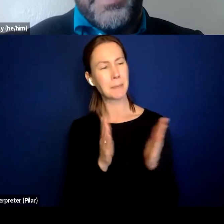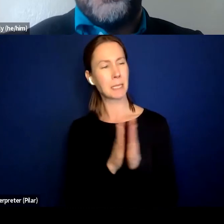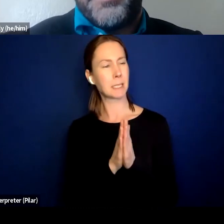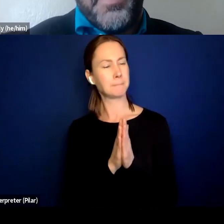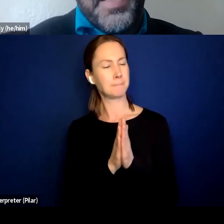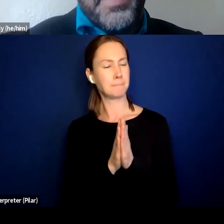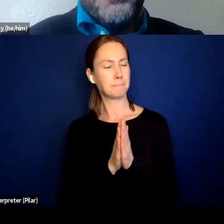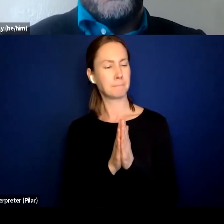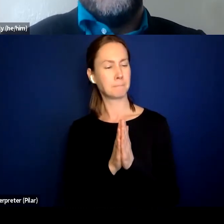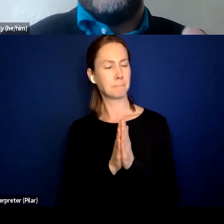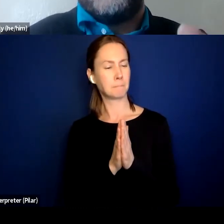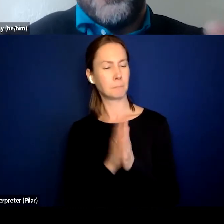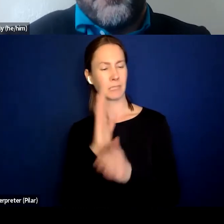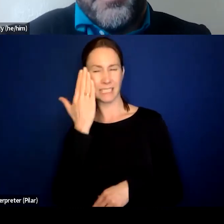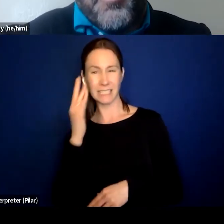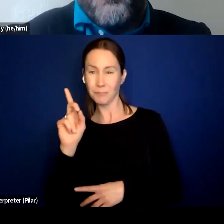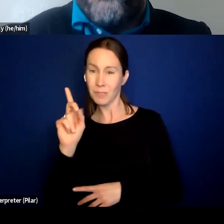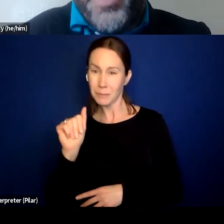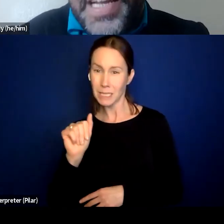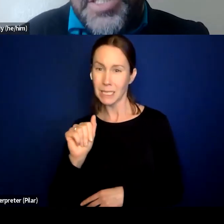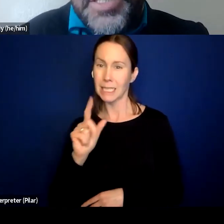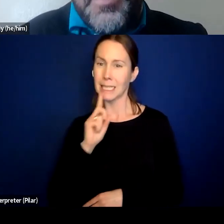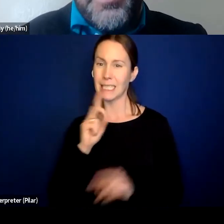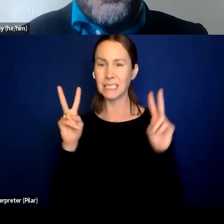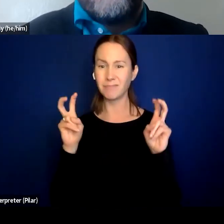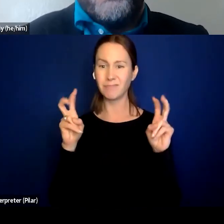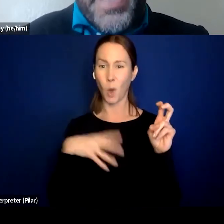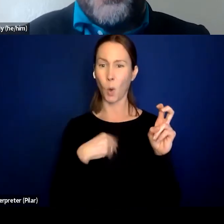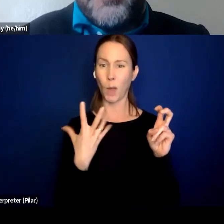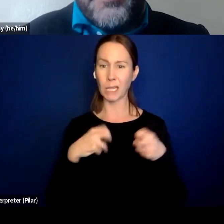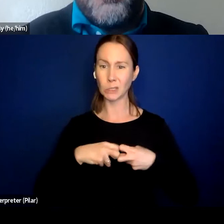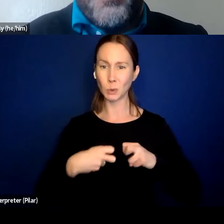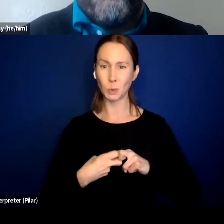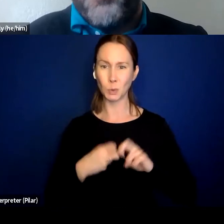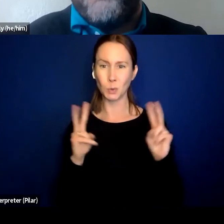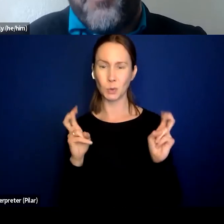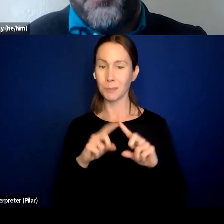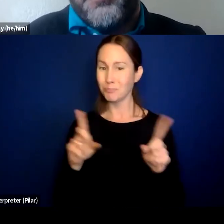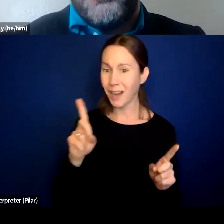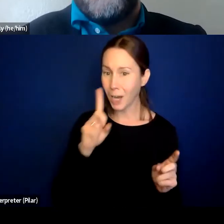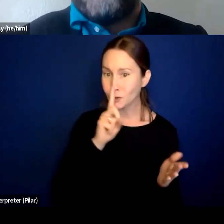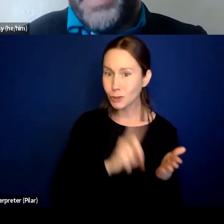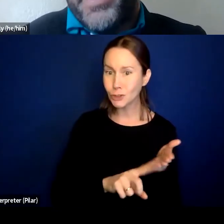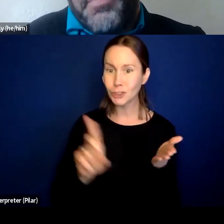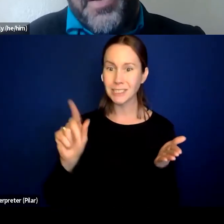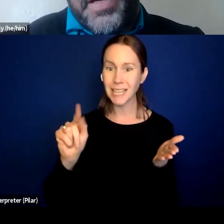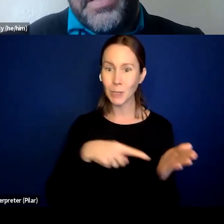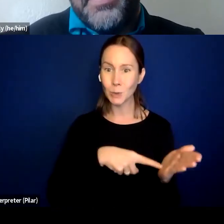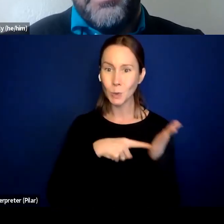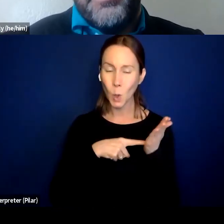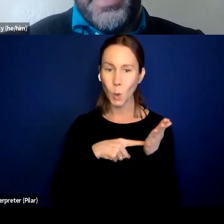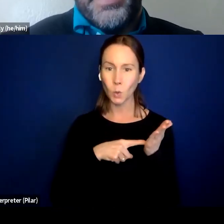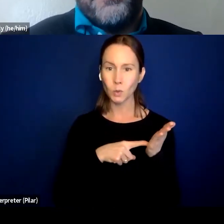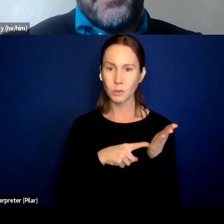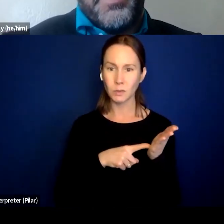perceive that disability is a quote unquote white issue. The data shows that 1 in 4 Black